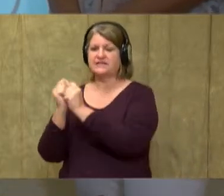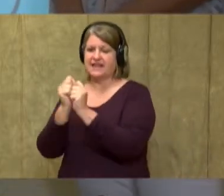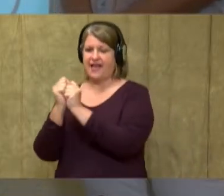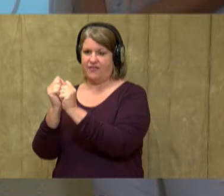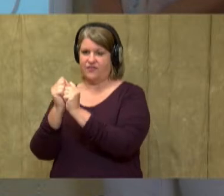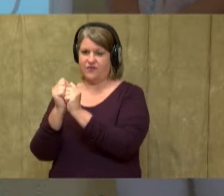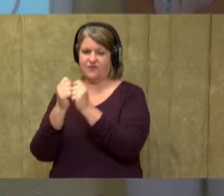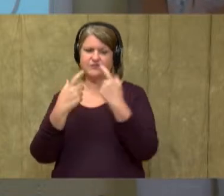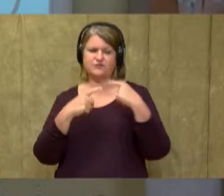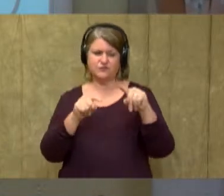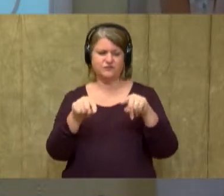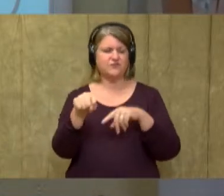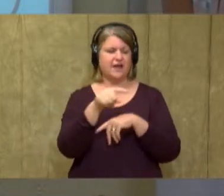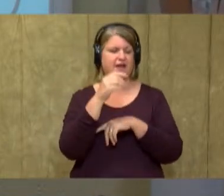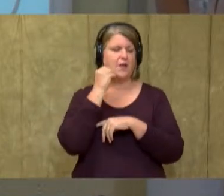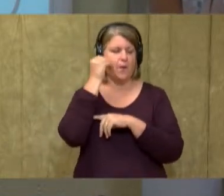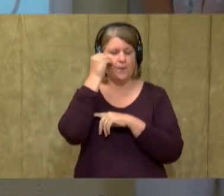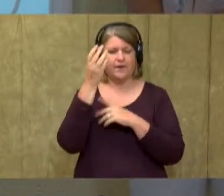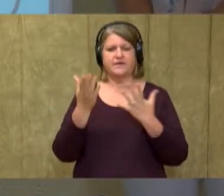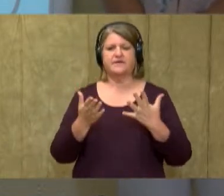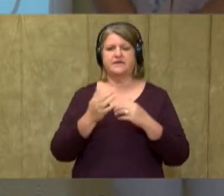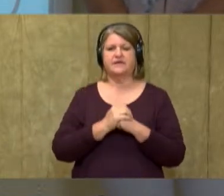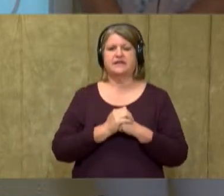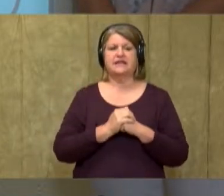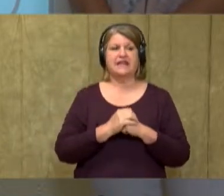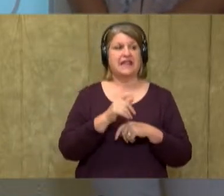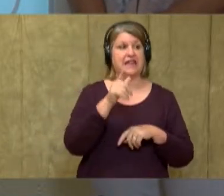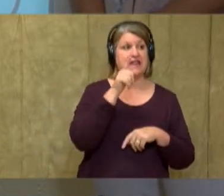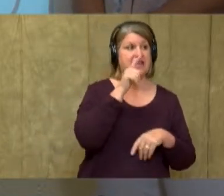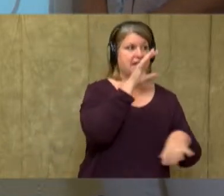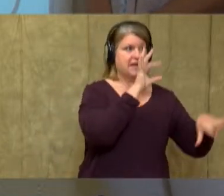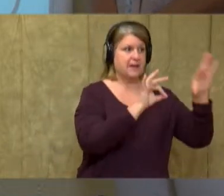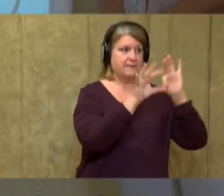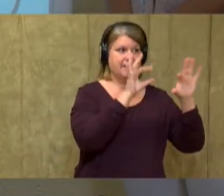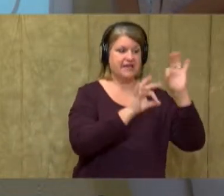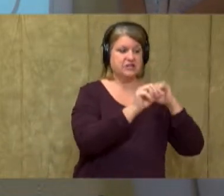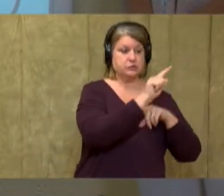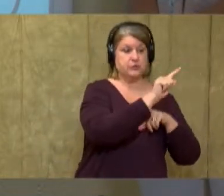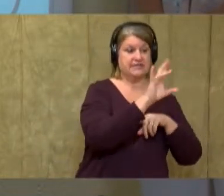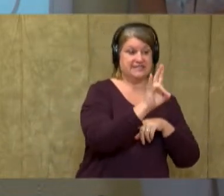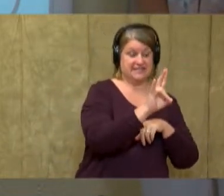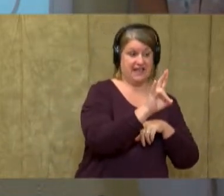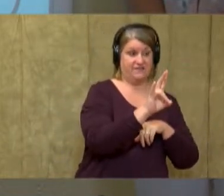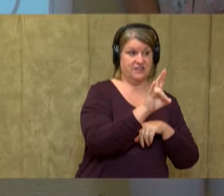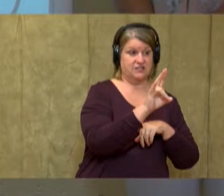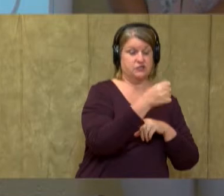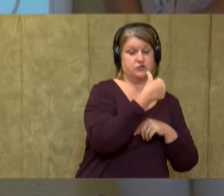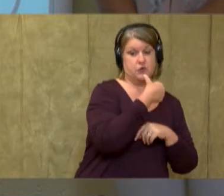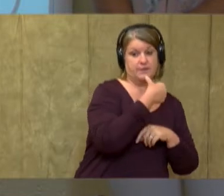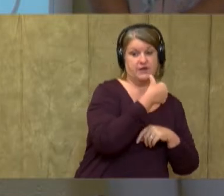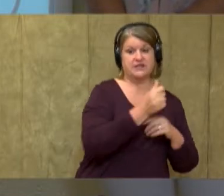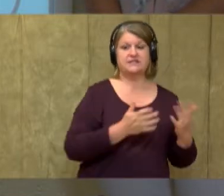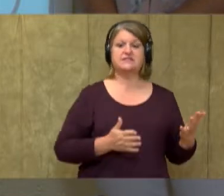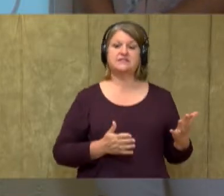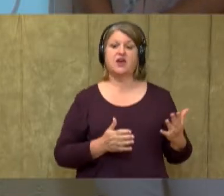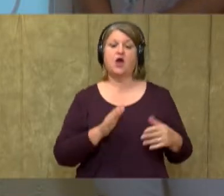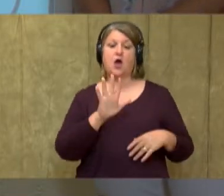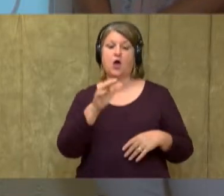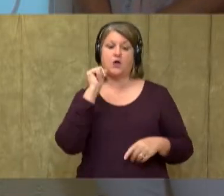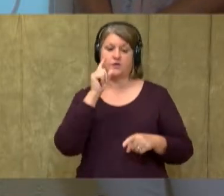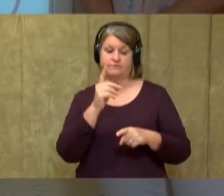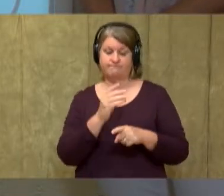Try this one at home. Linda picked 27 strawberries and her siblings picked 30